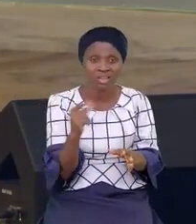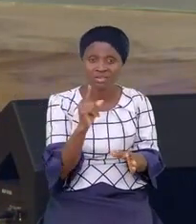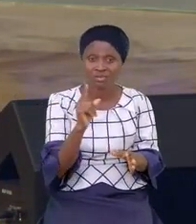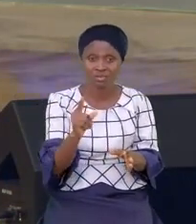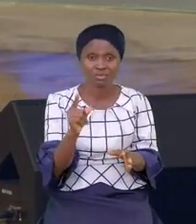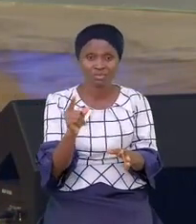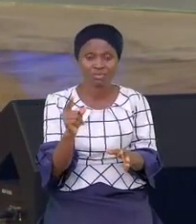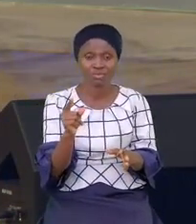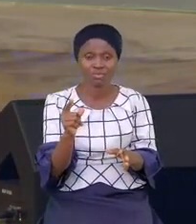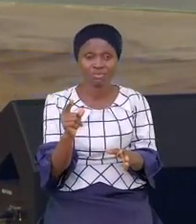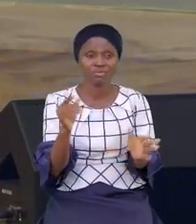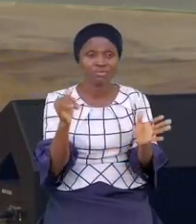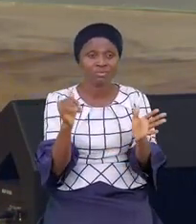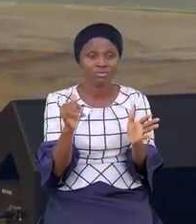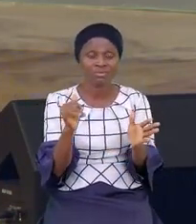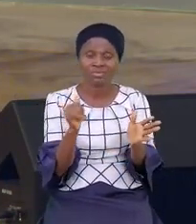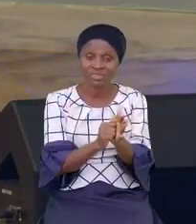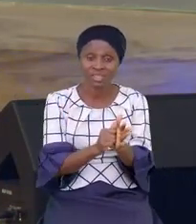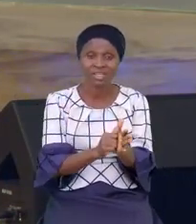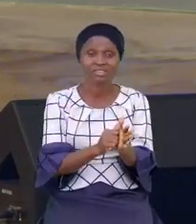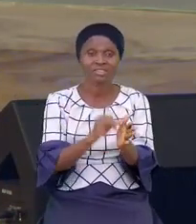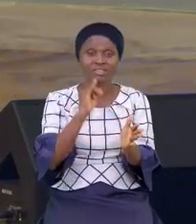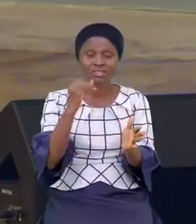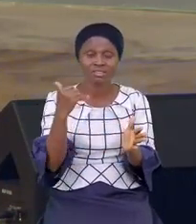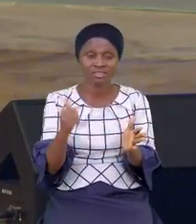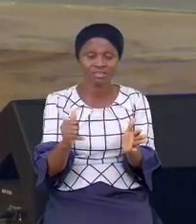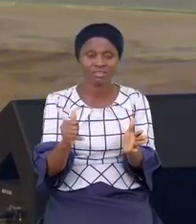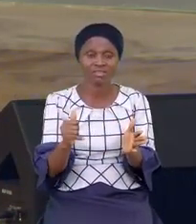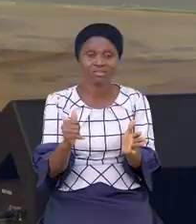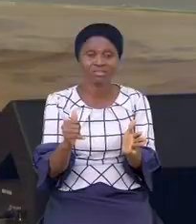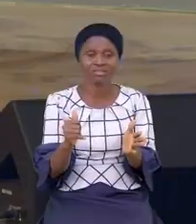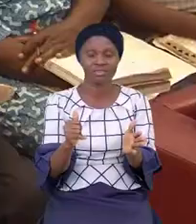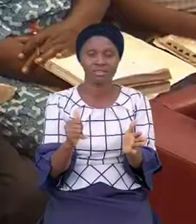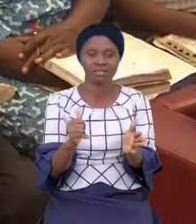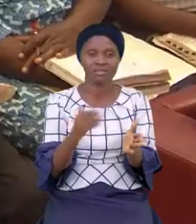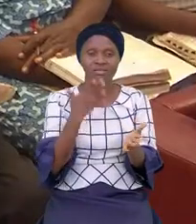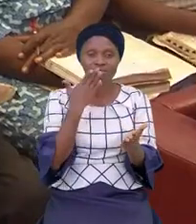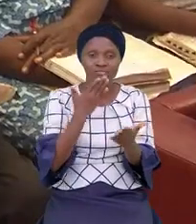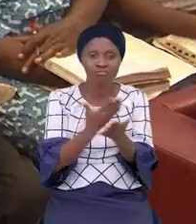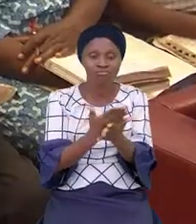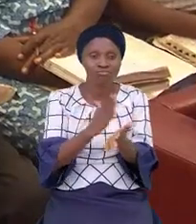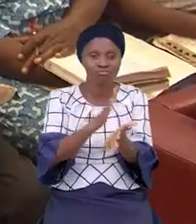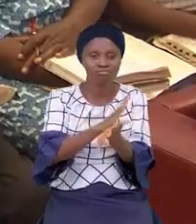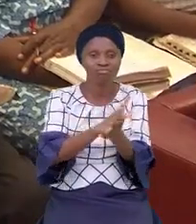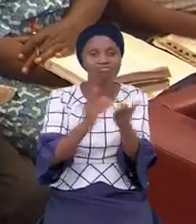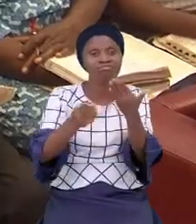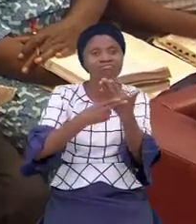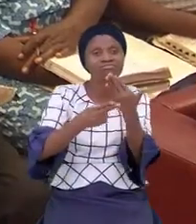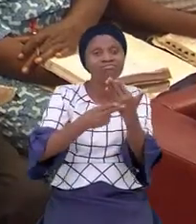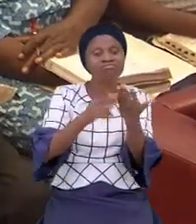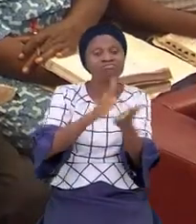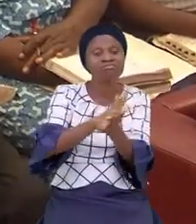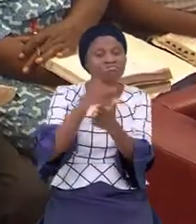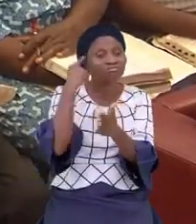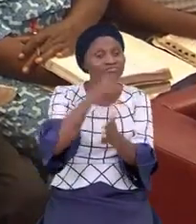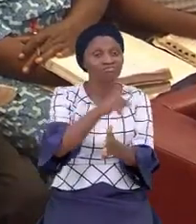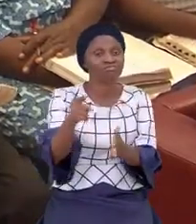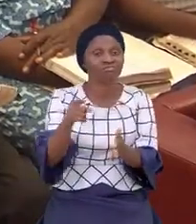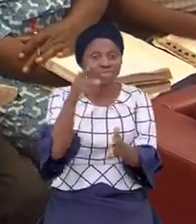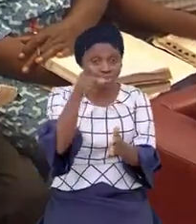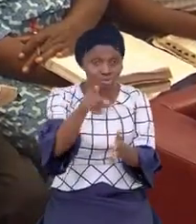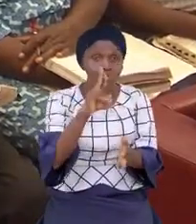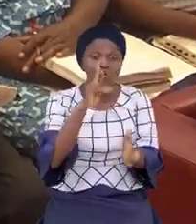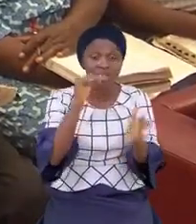whosoever, that's a blank check for you. You are that whosoever